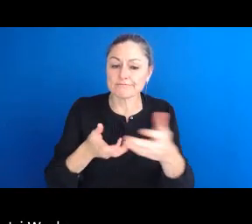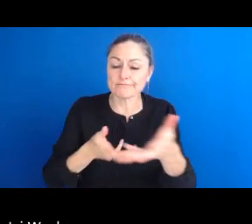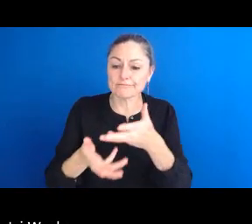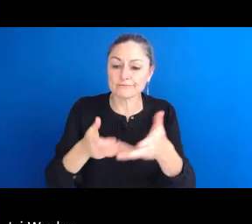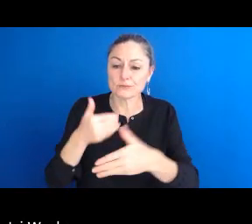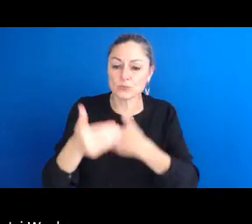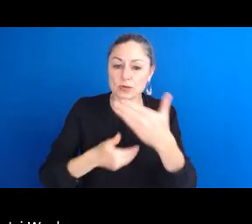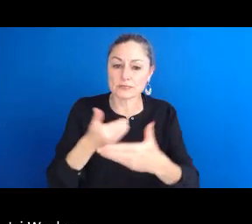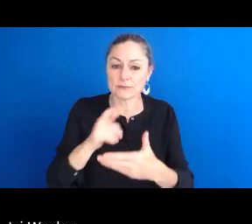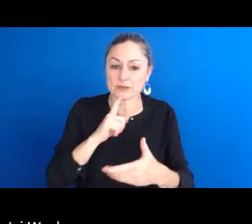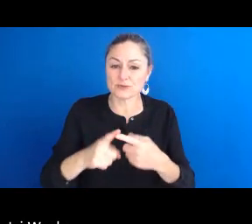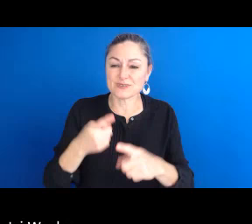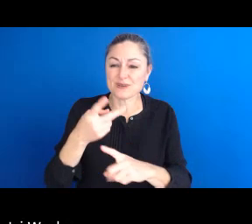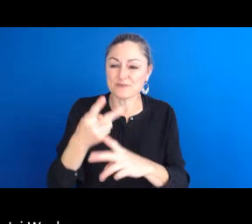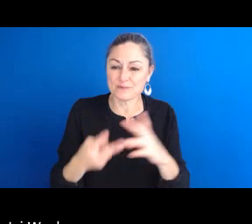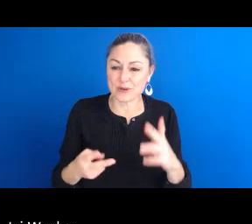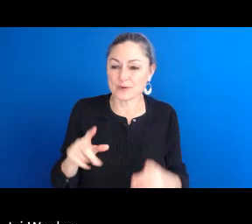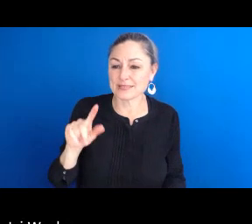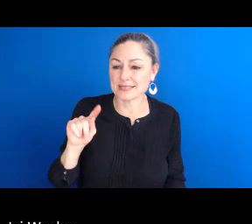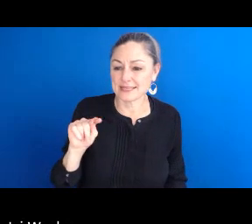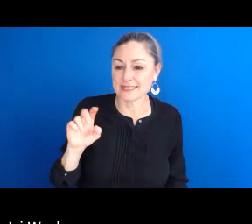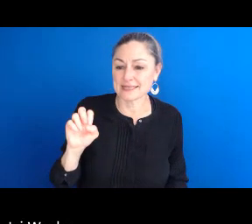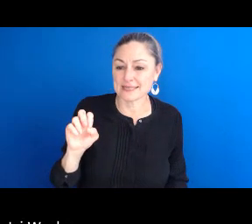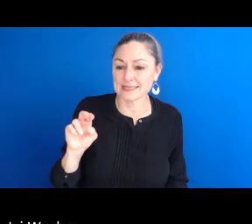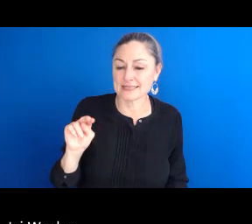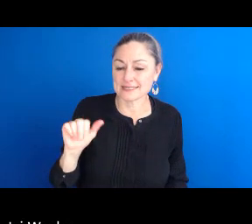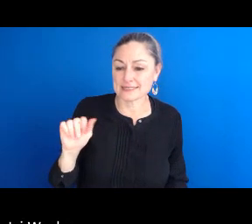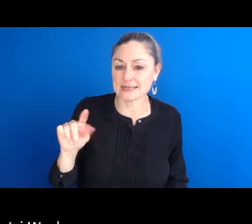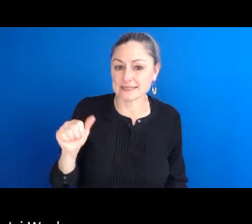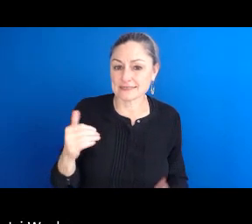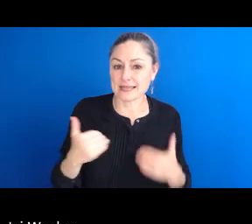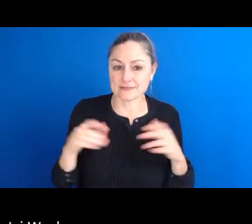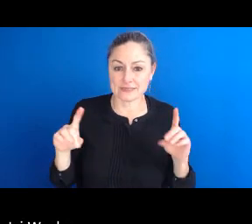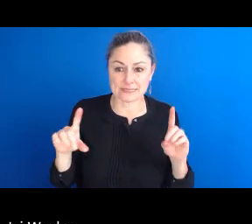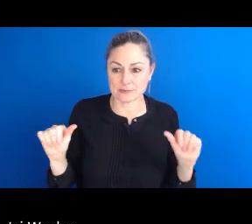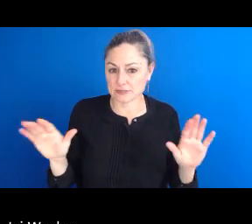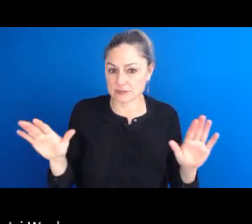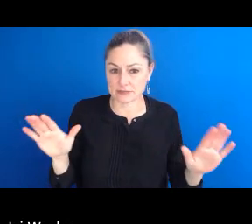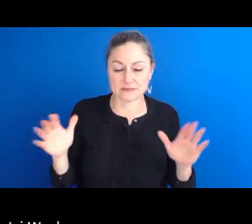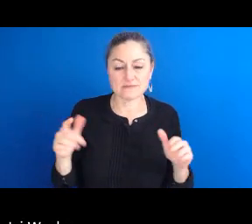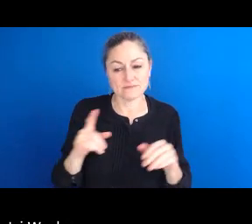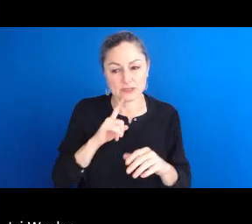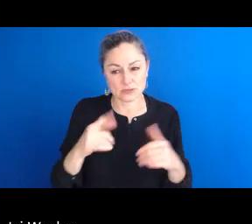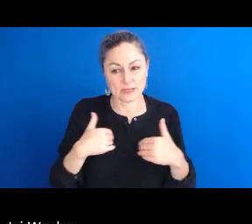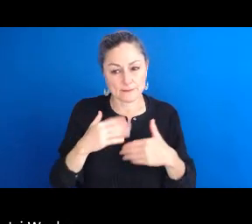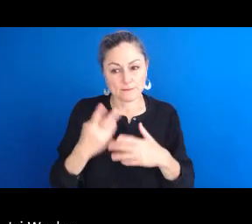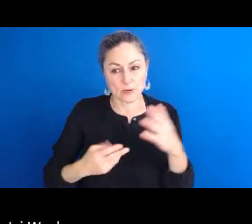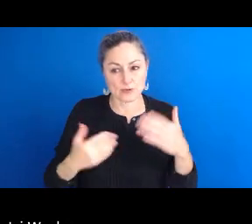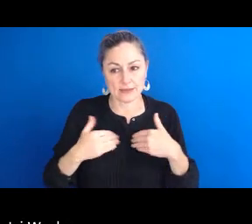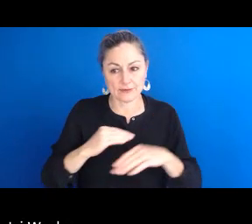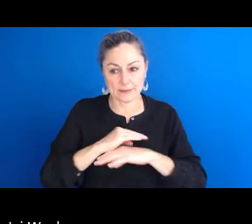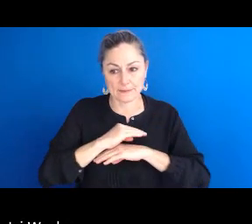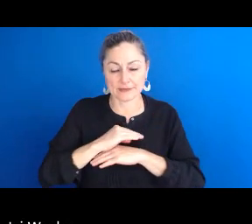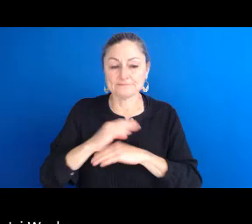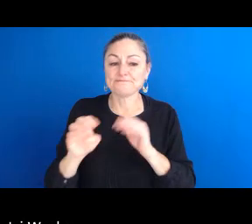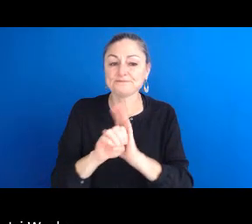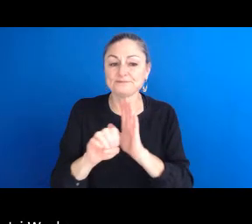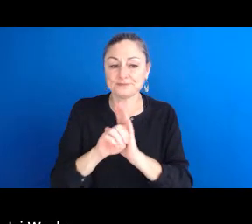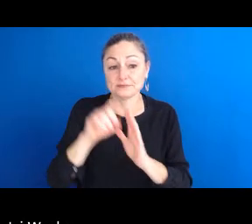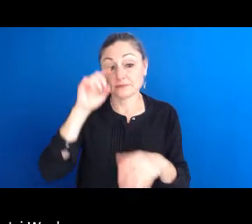both tenants um, with disabilities are able to have their needs met. So we've got an example,